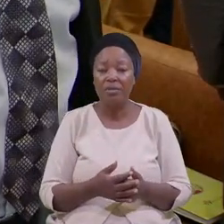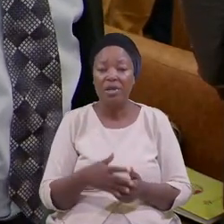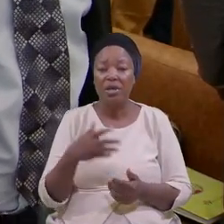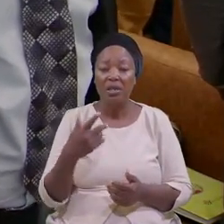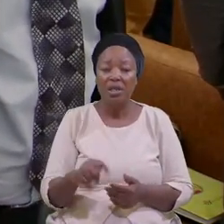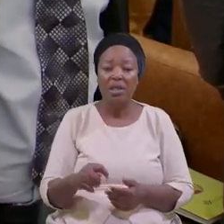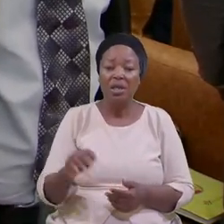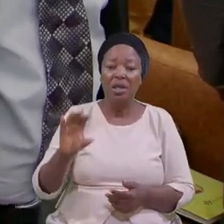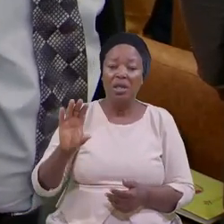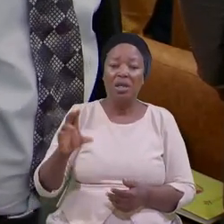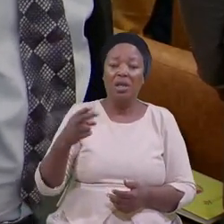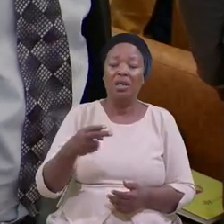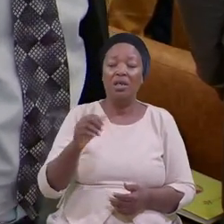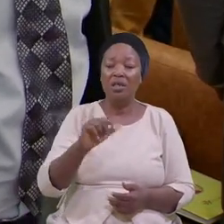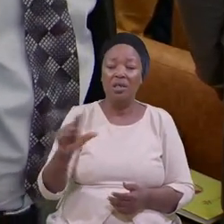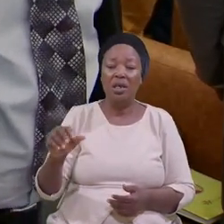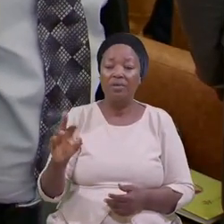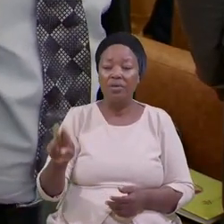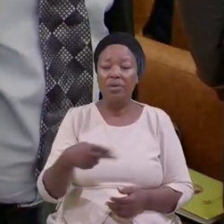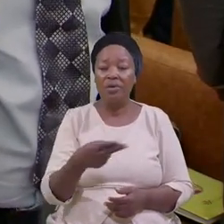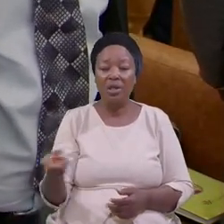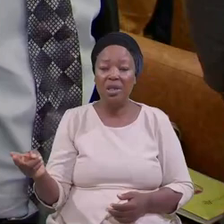Chaff useless,